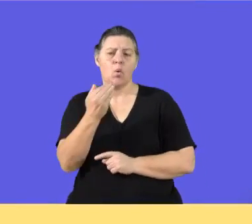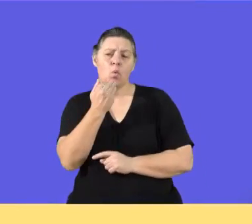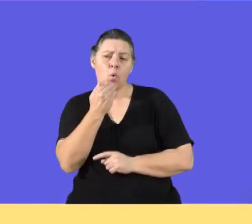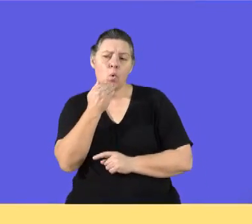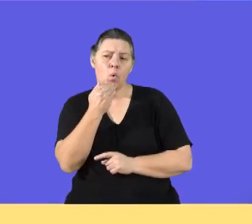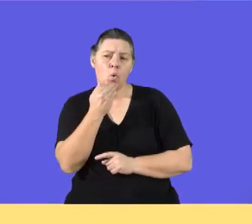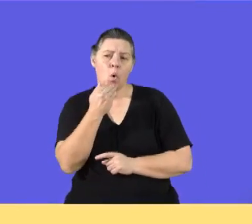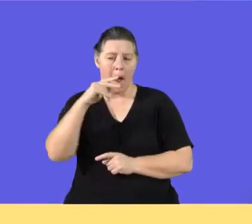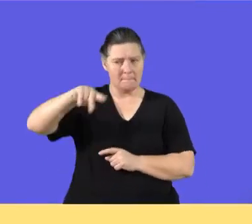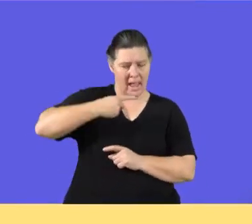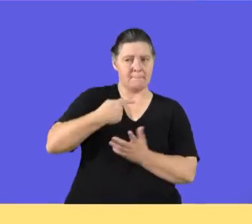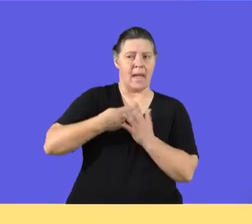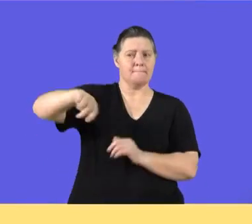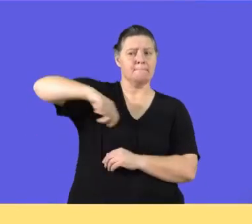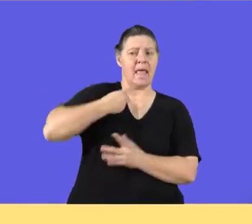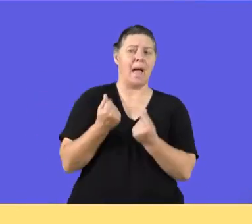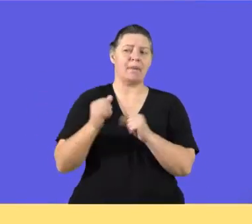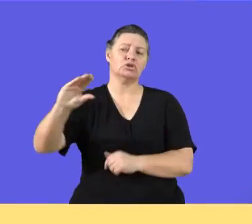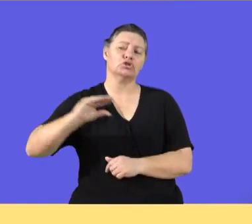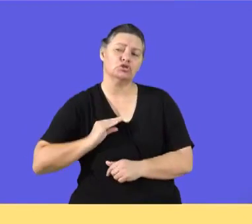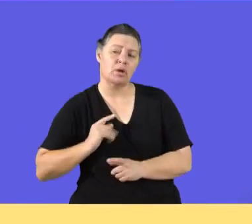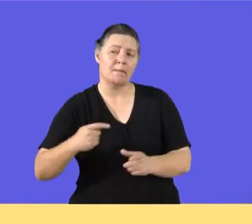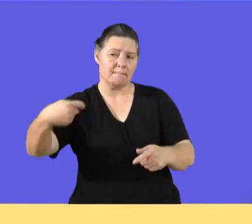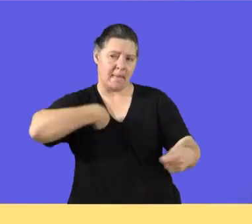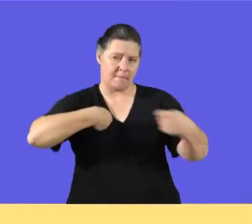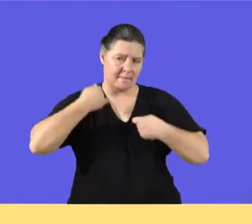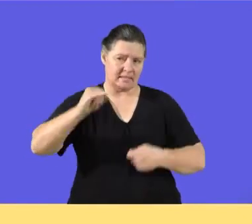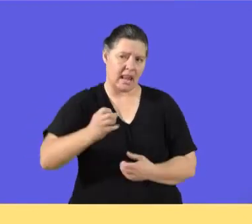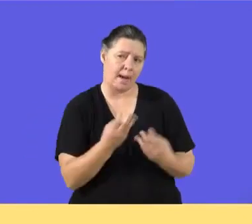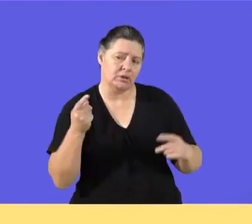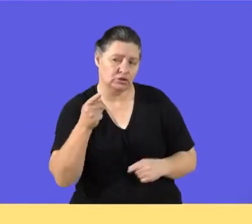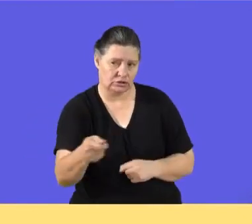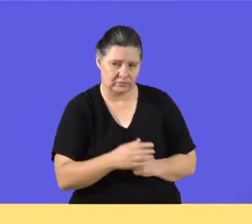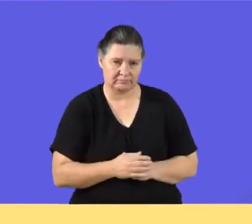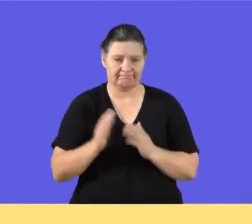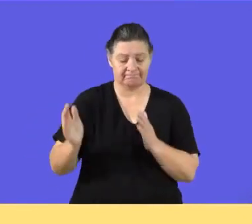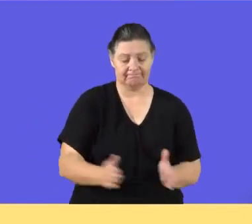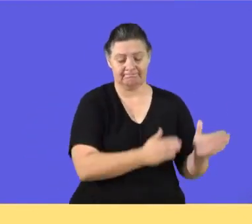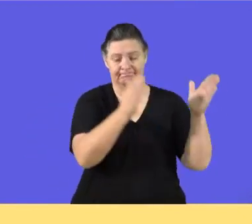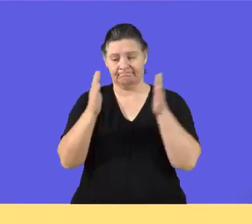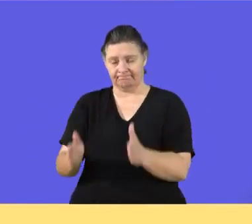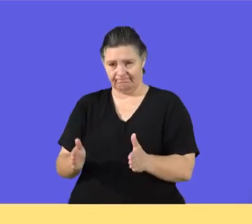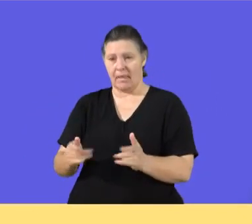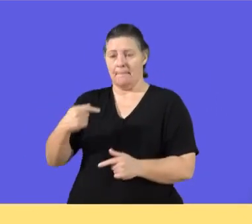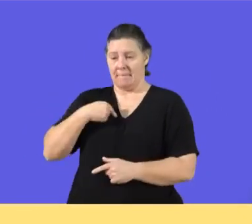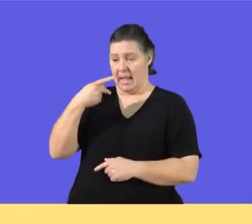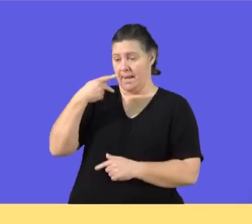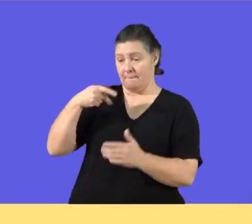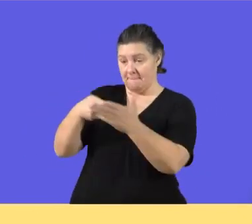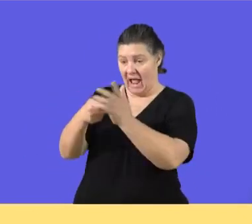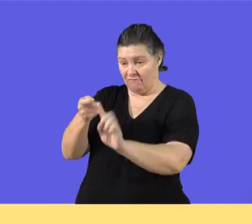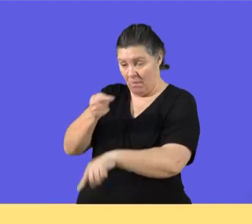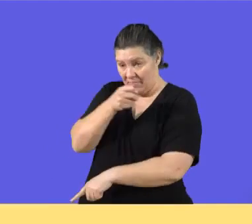know all our debtors and how much they are owing us. All right, I'm going to quickly now move on